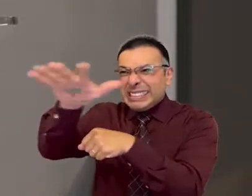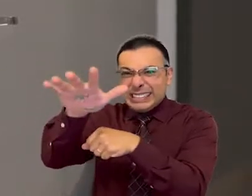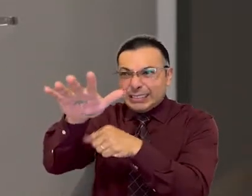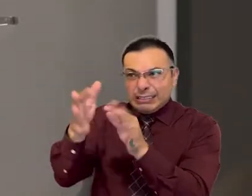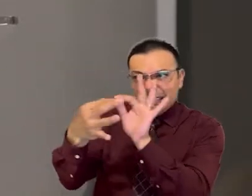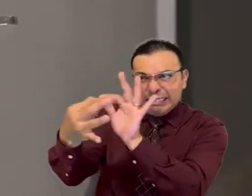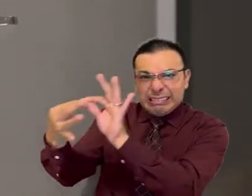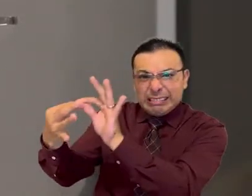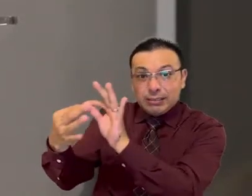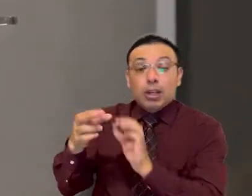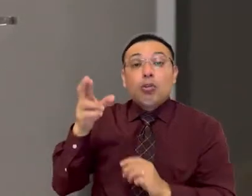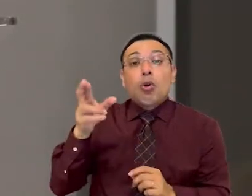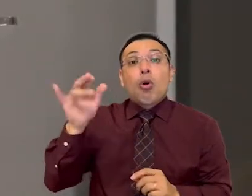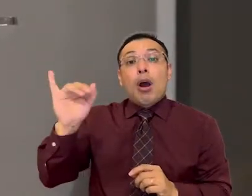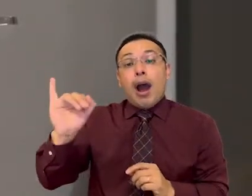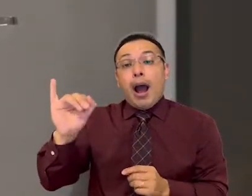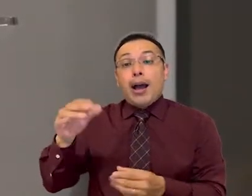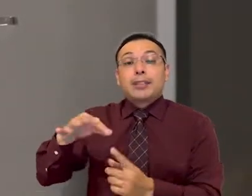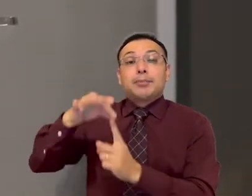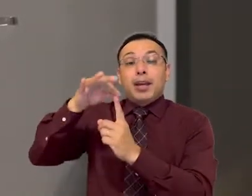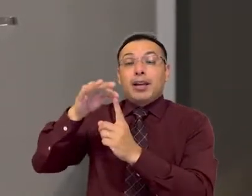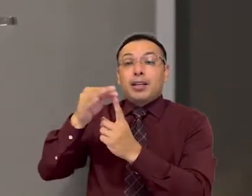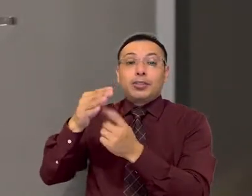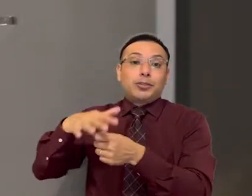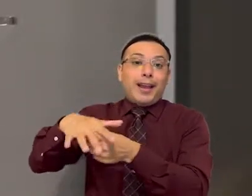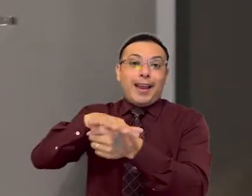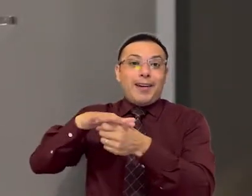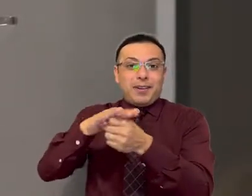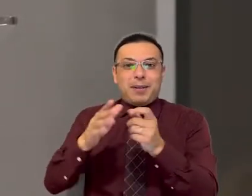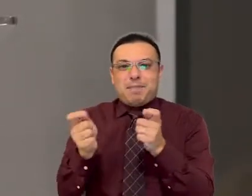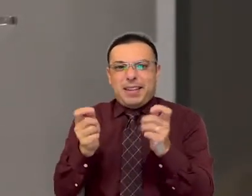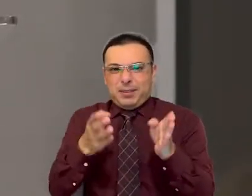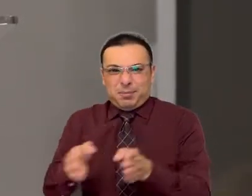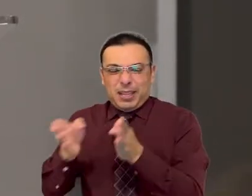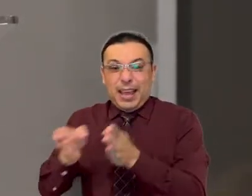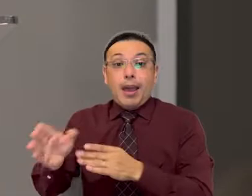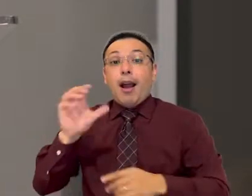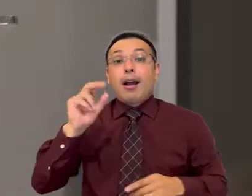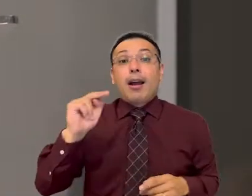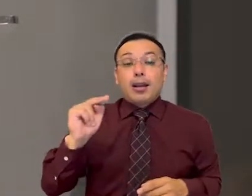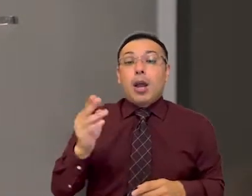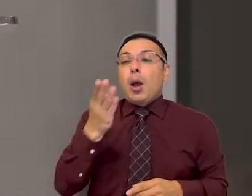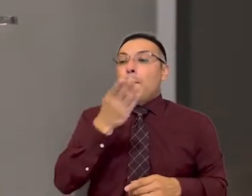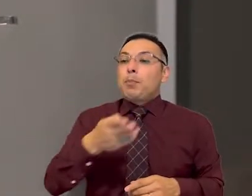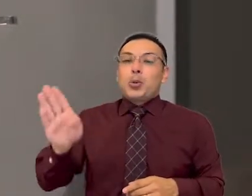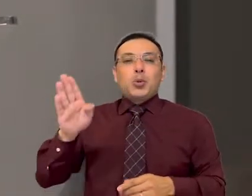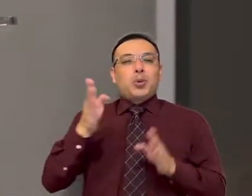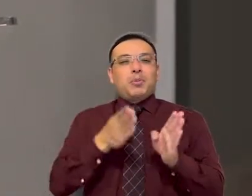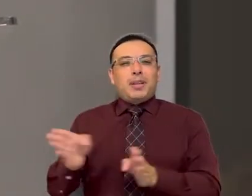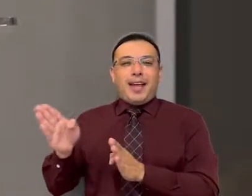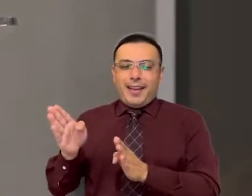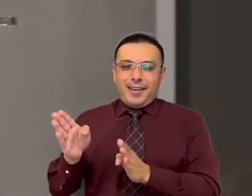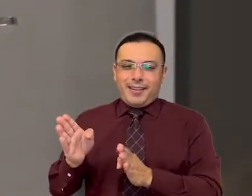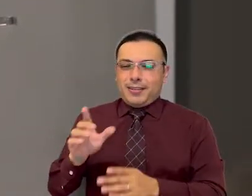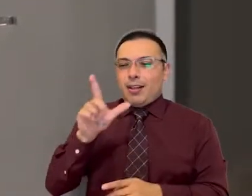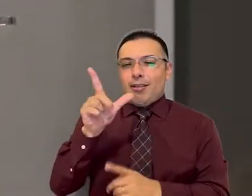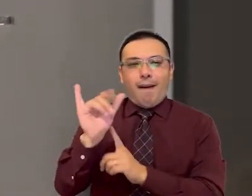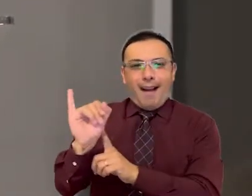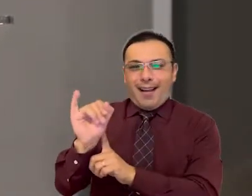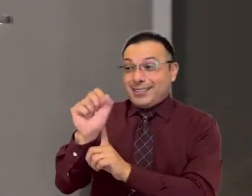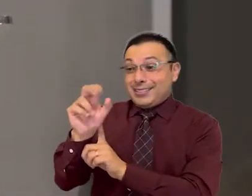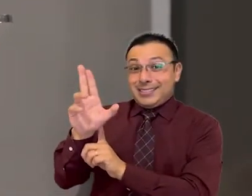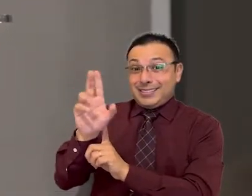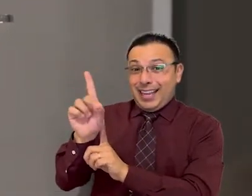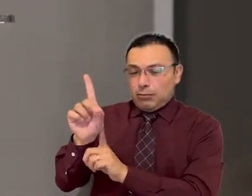Island Special Area Management Plan, as well as the Connecticut Blue Plan for Long Island Sound, and Tom will go into that a little bit.